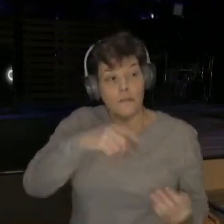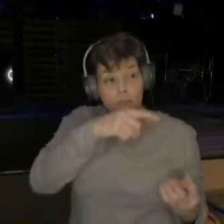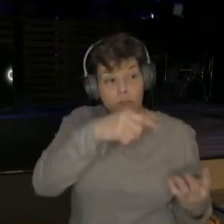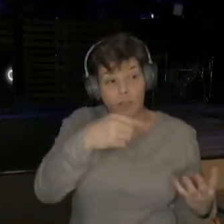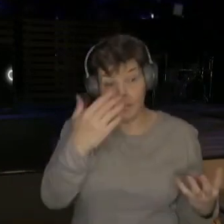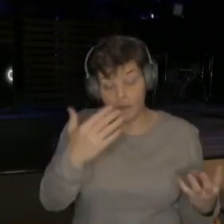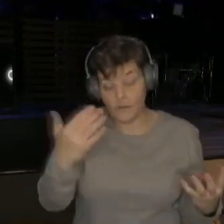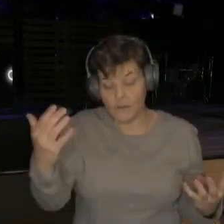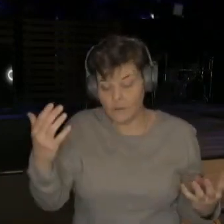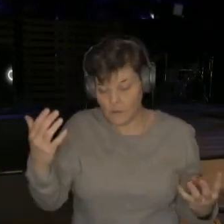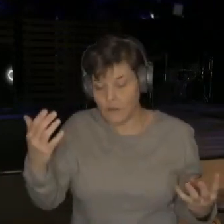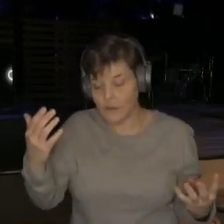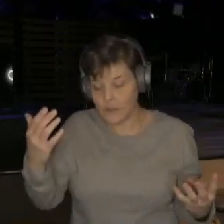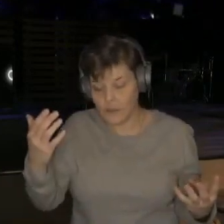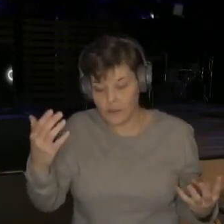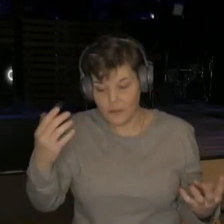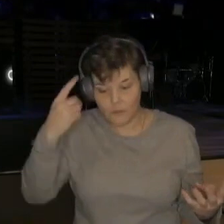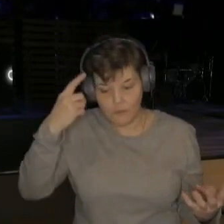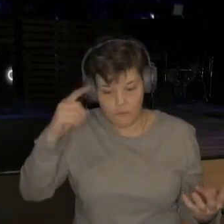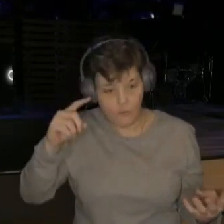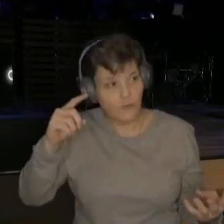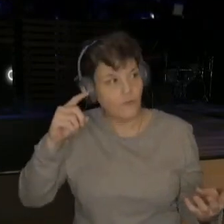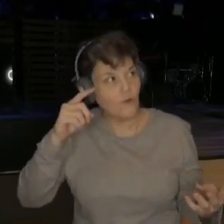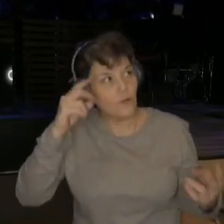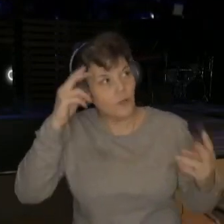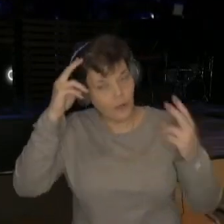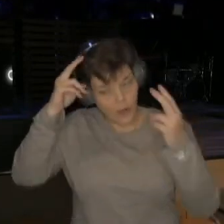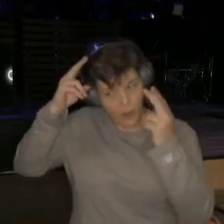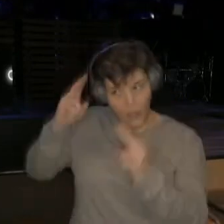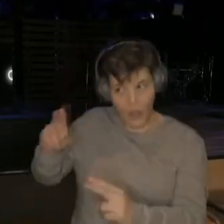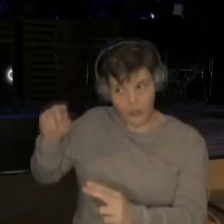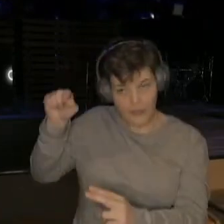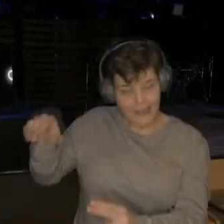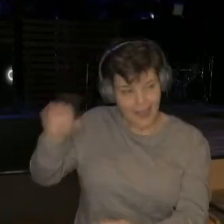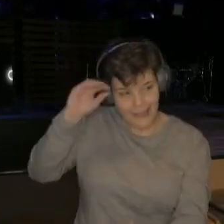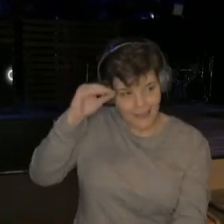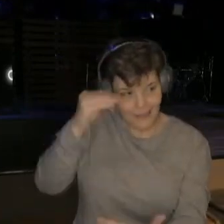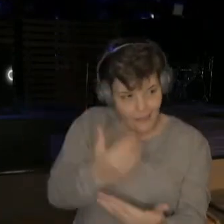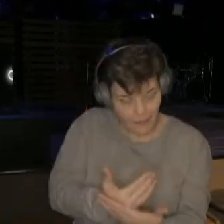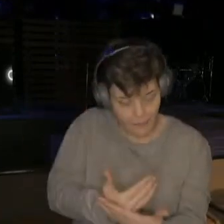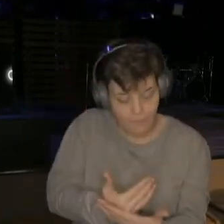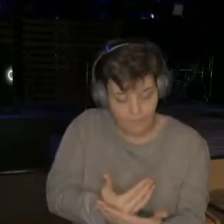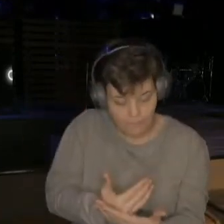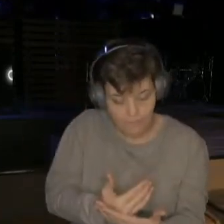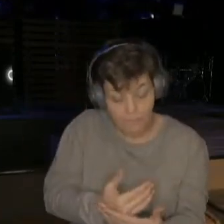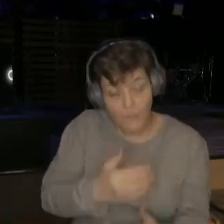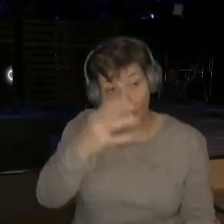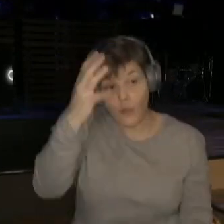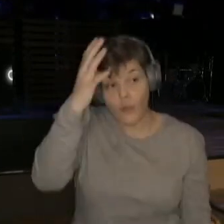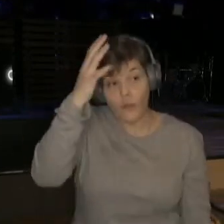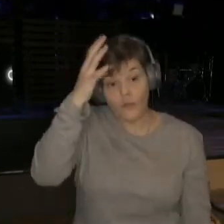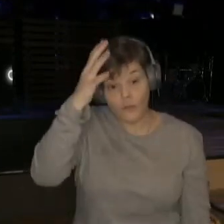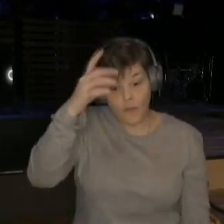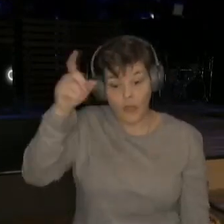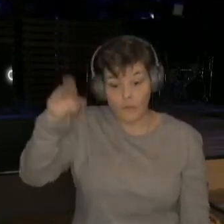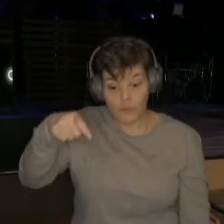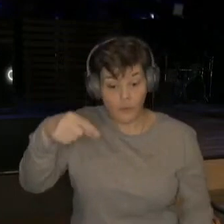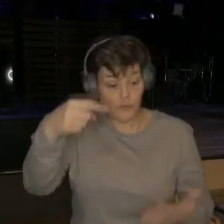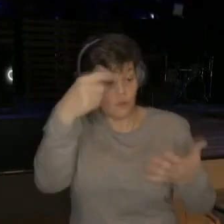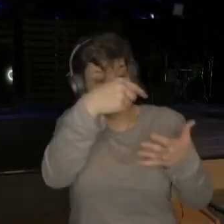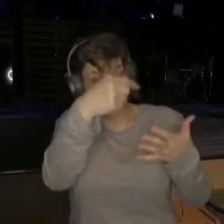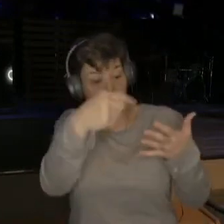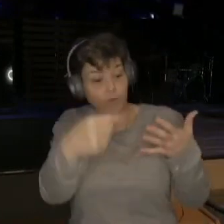him know he was loved. The father did much more than merely meet the